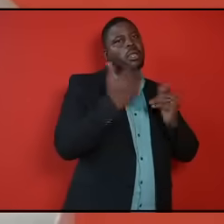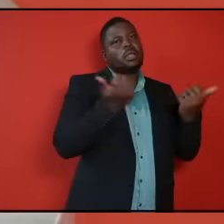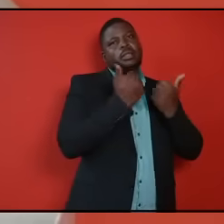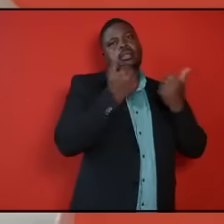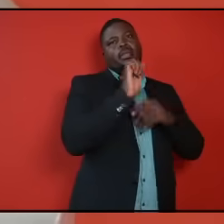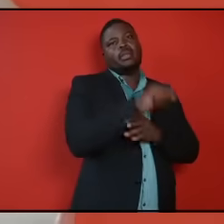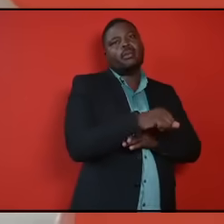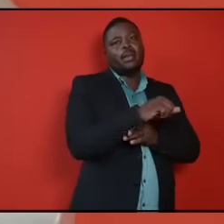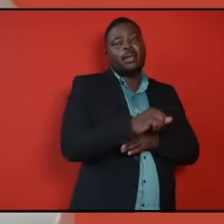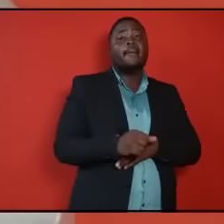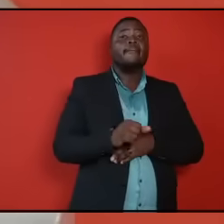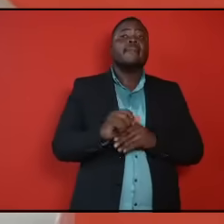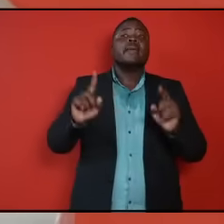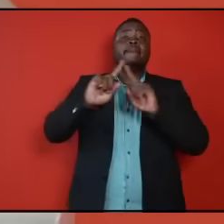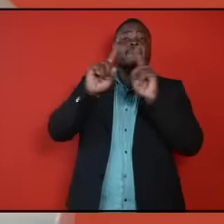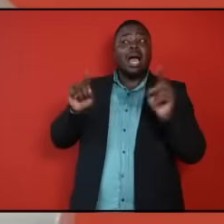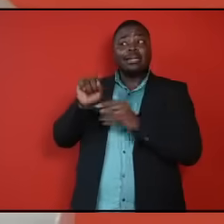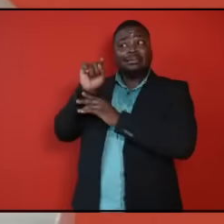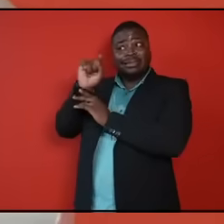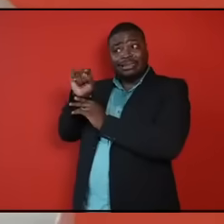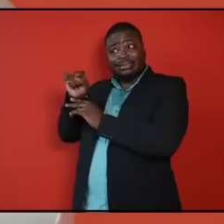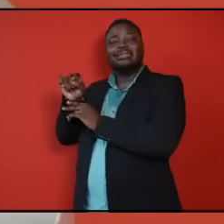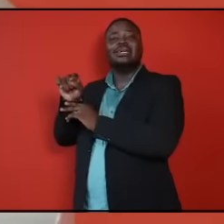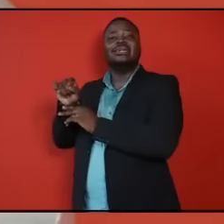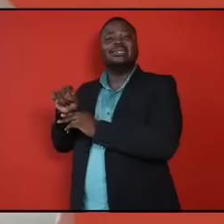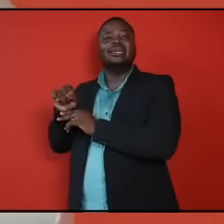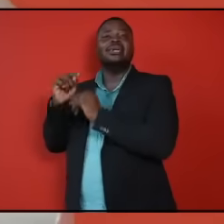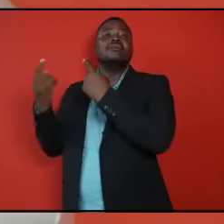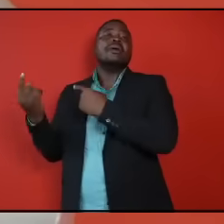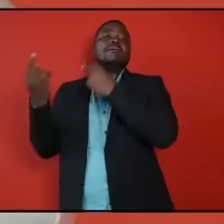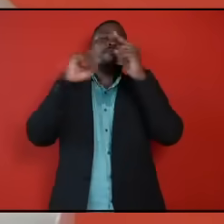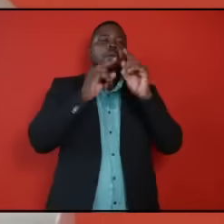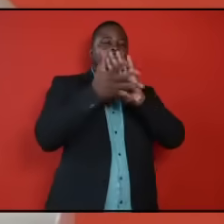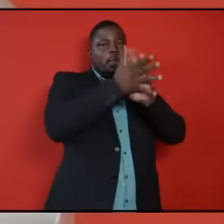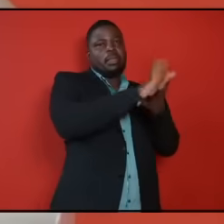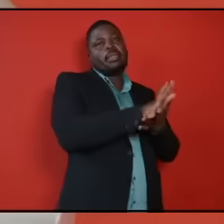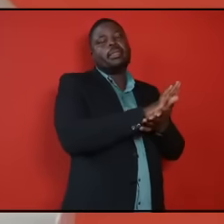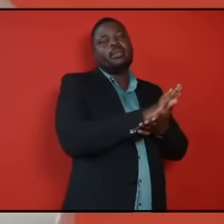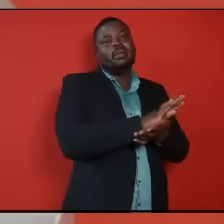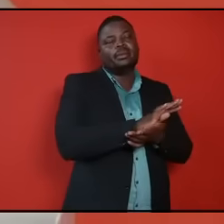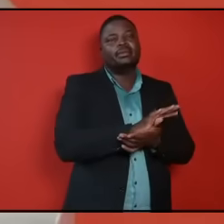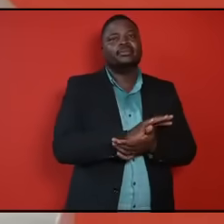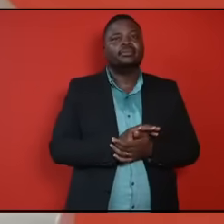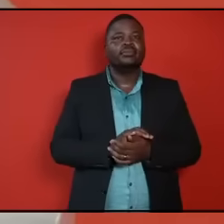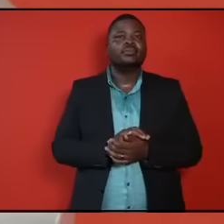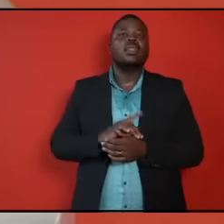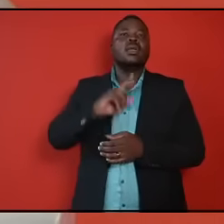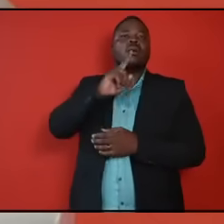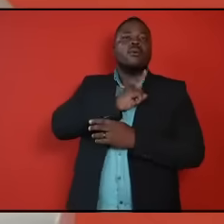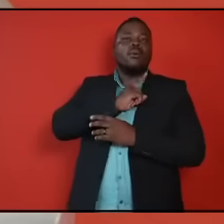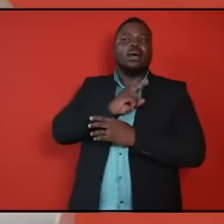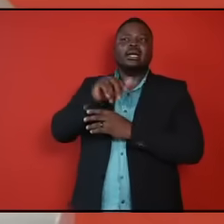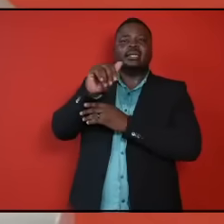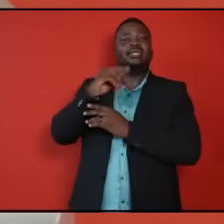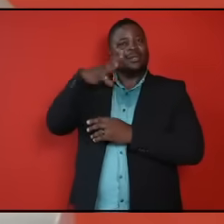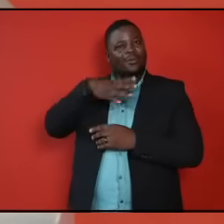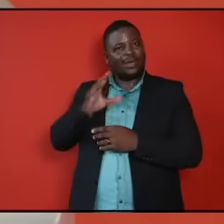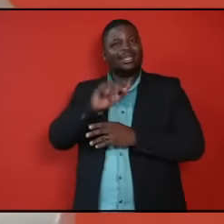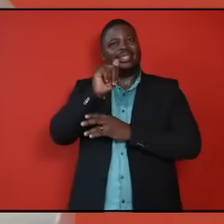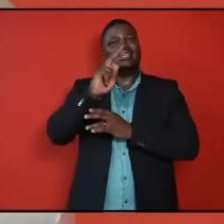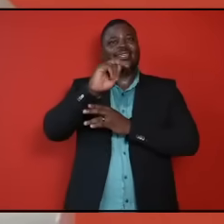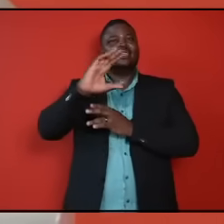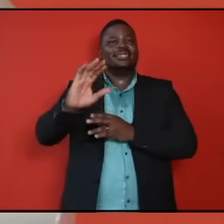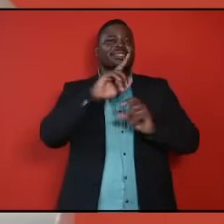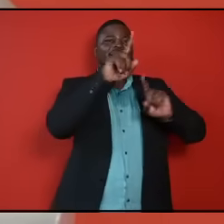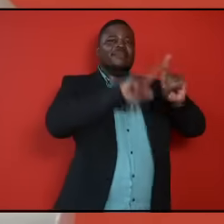These guys went to disrupt it deliberately because the intention was the ANC must fail